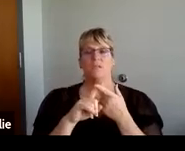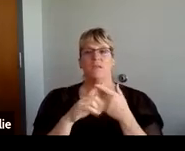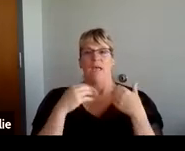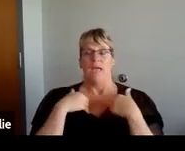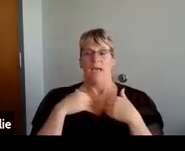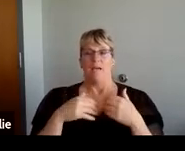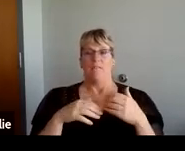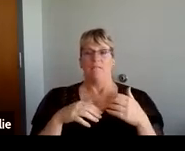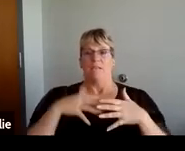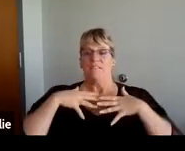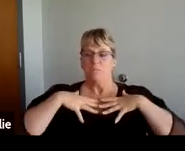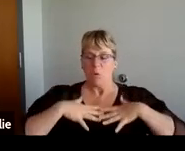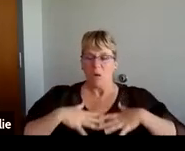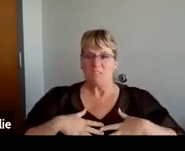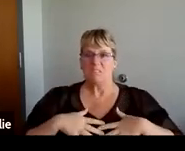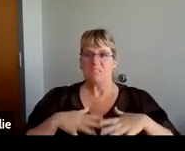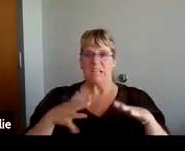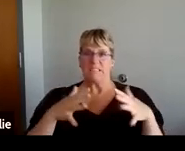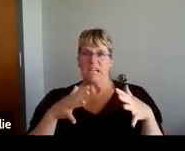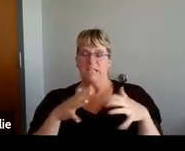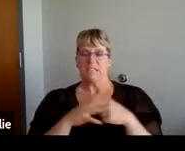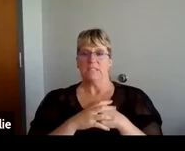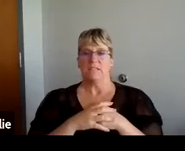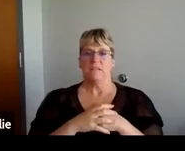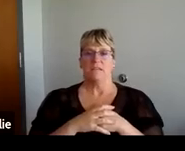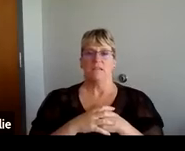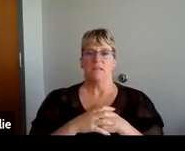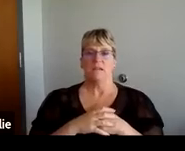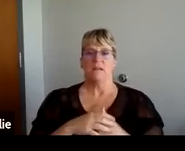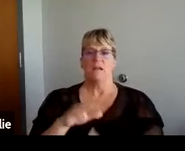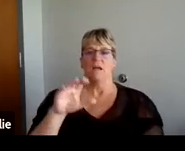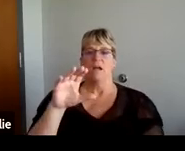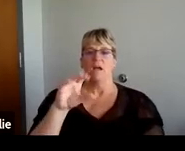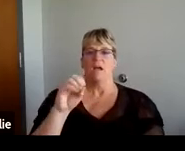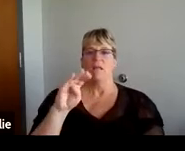and depressive states. The COMT gene, which is